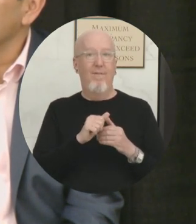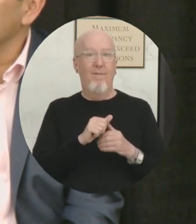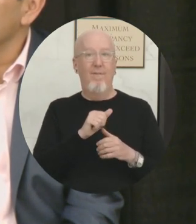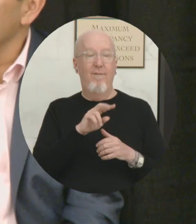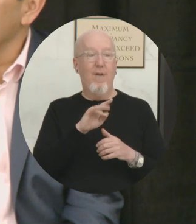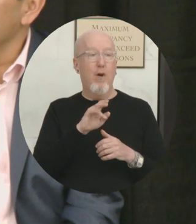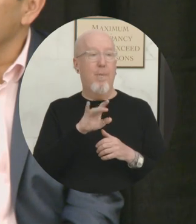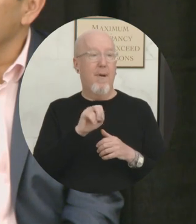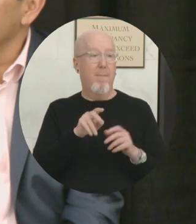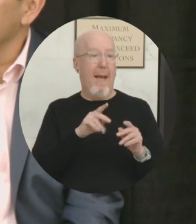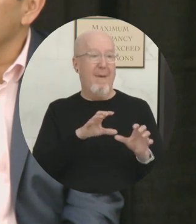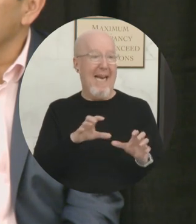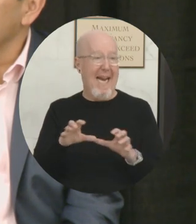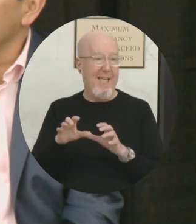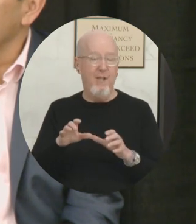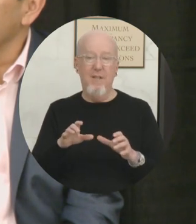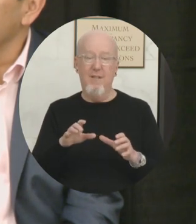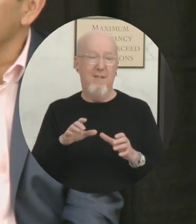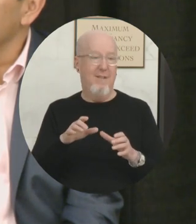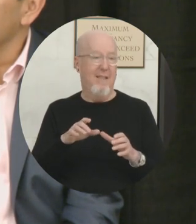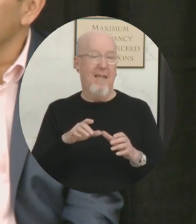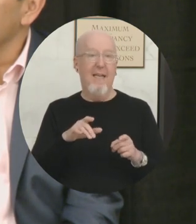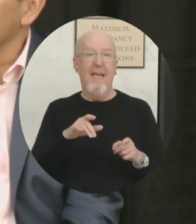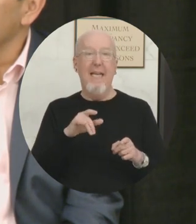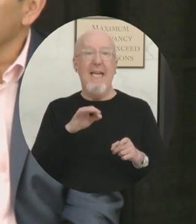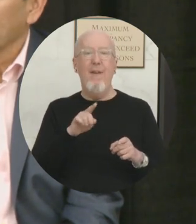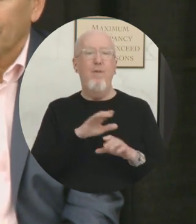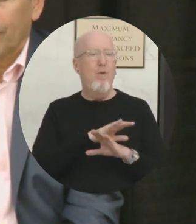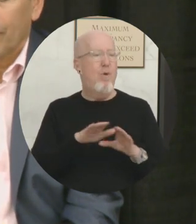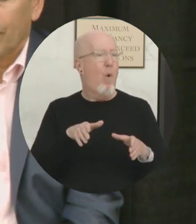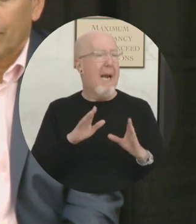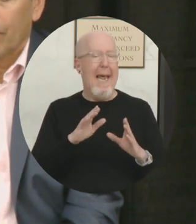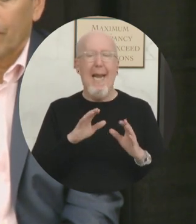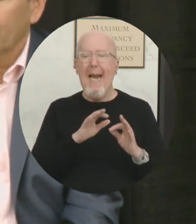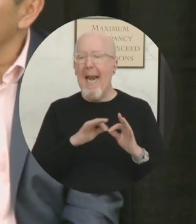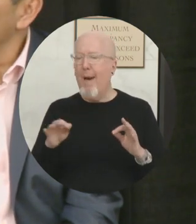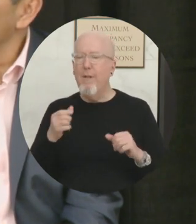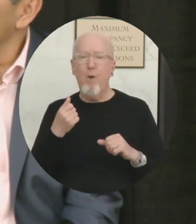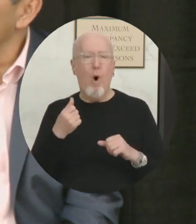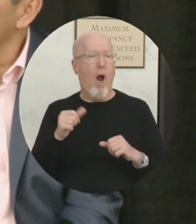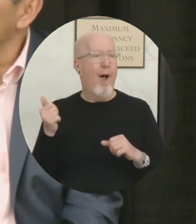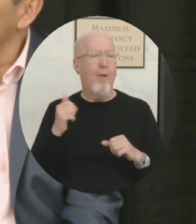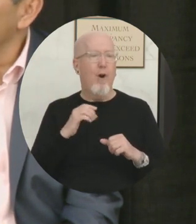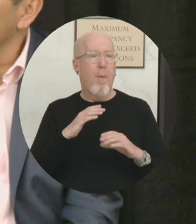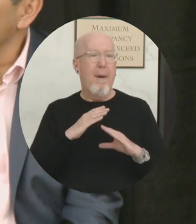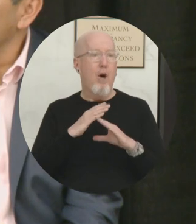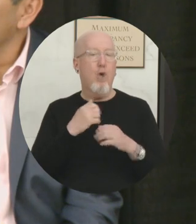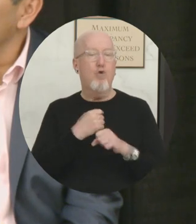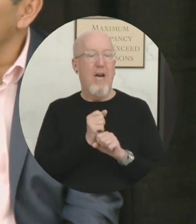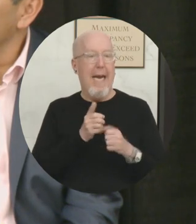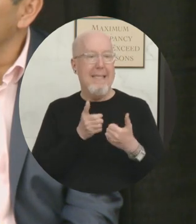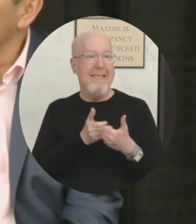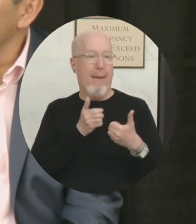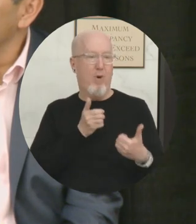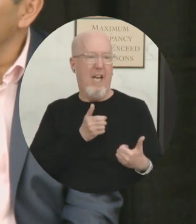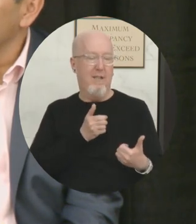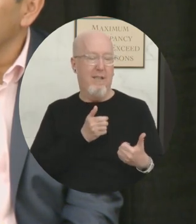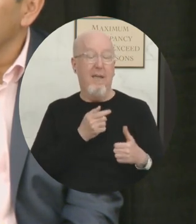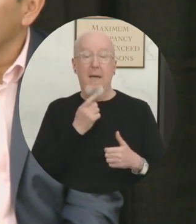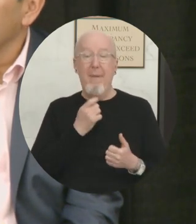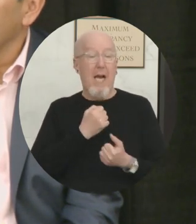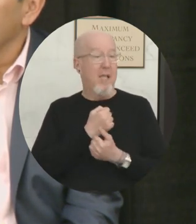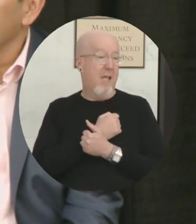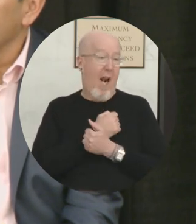language barrier, when you don't let language or any other barrier separate you, because love in